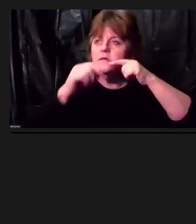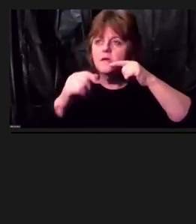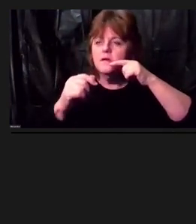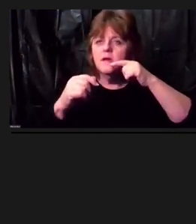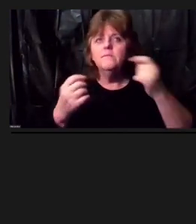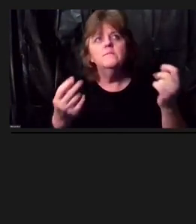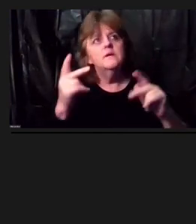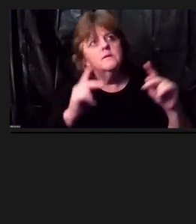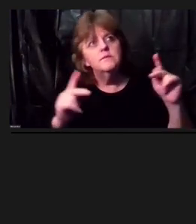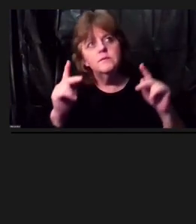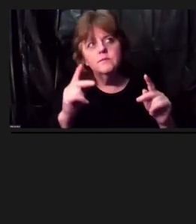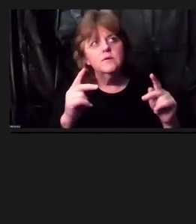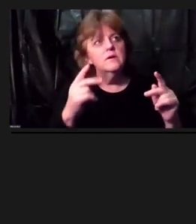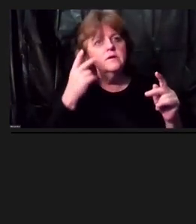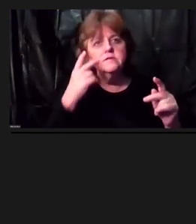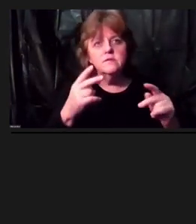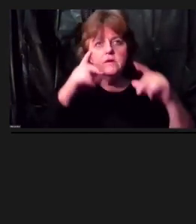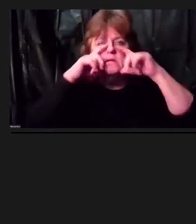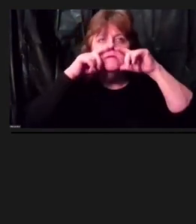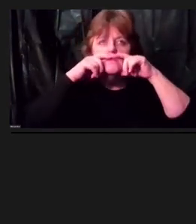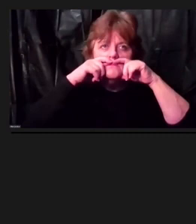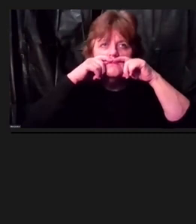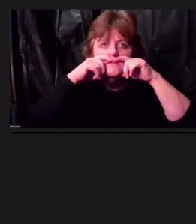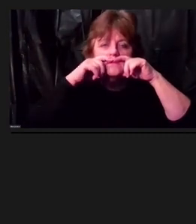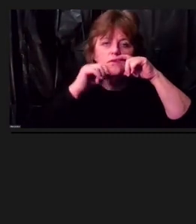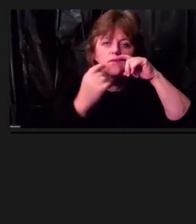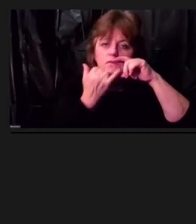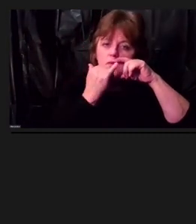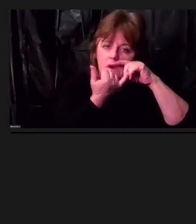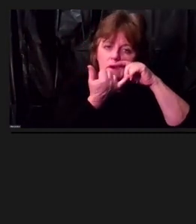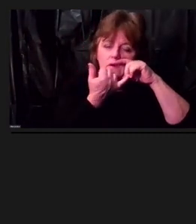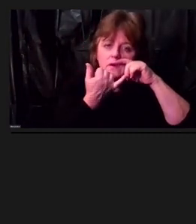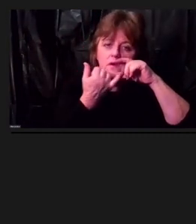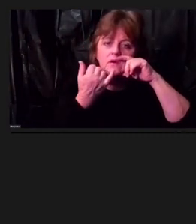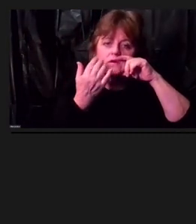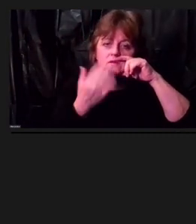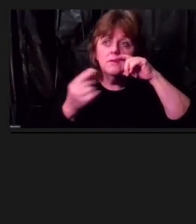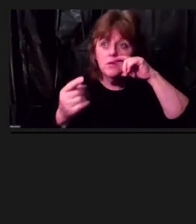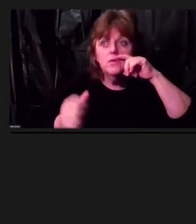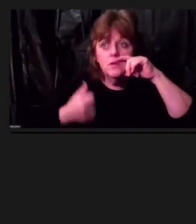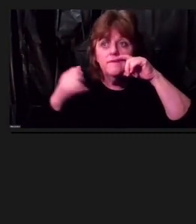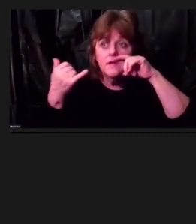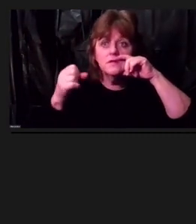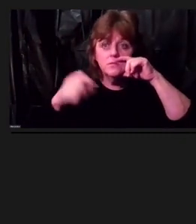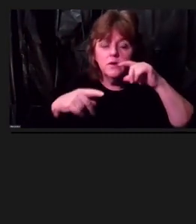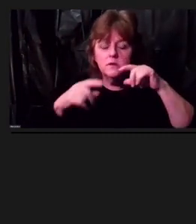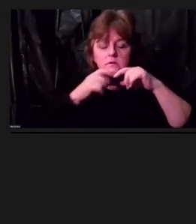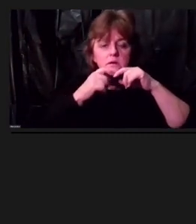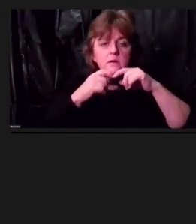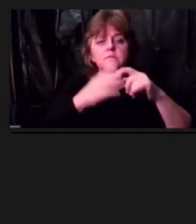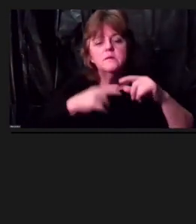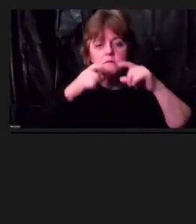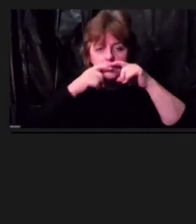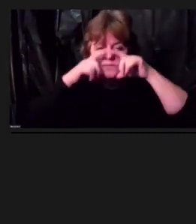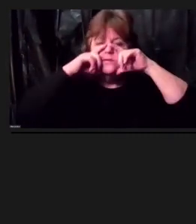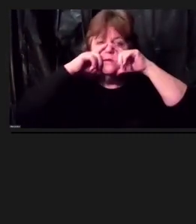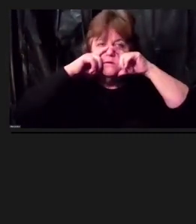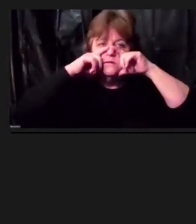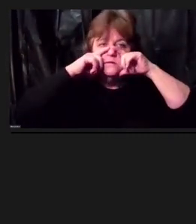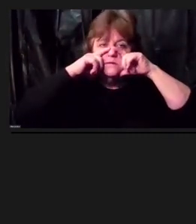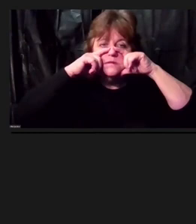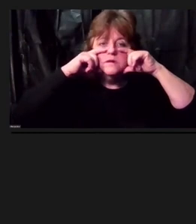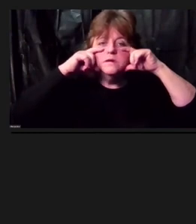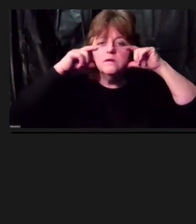doesn't it? How many people I see not wearing their mask correctly. And yes, some of you are Yellow Springs residents. So please remember, cover your